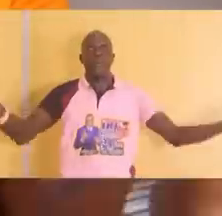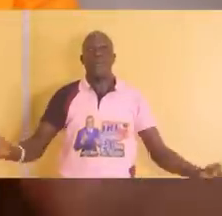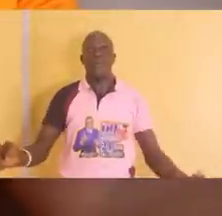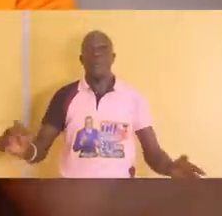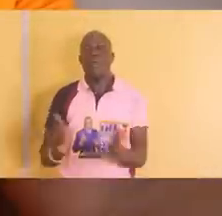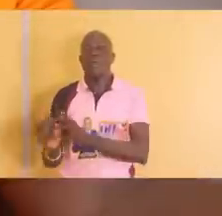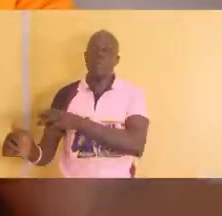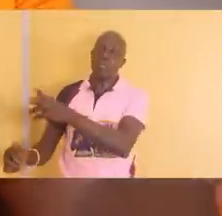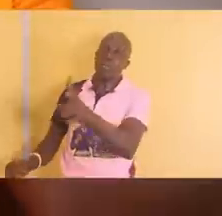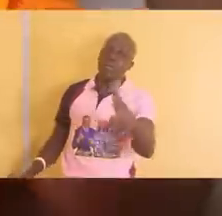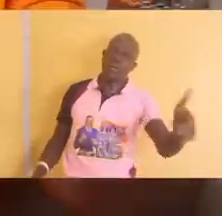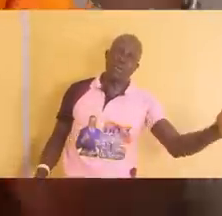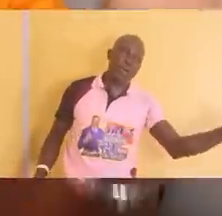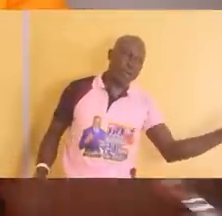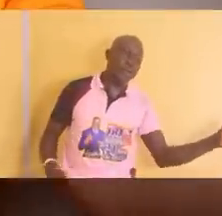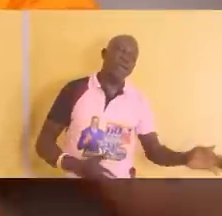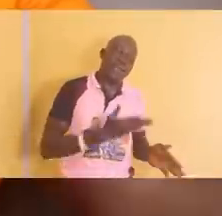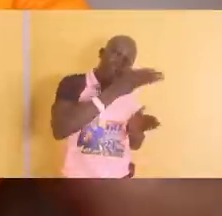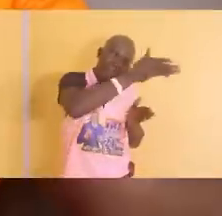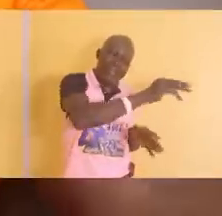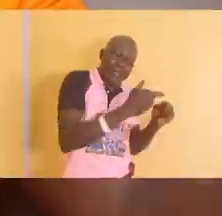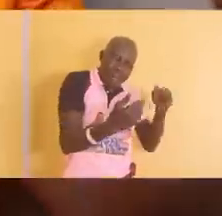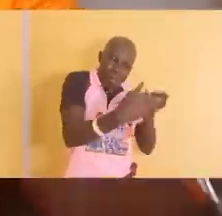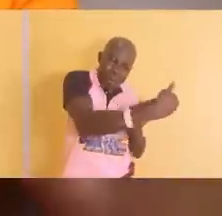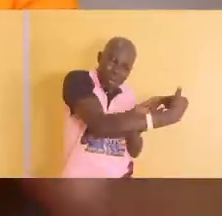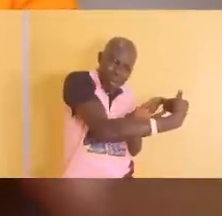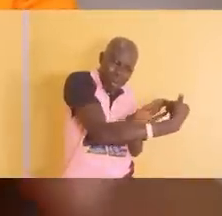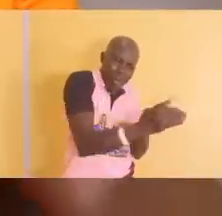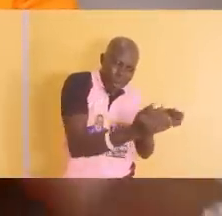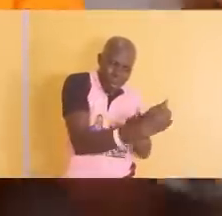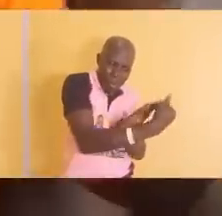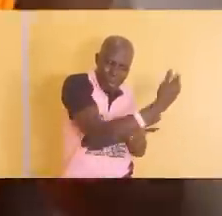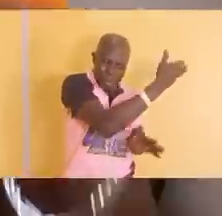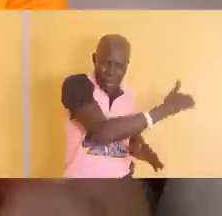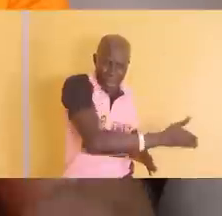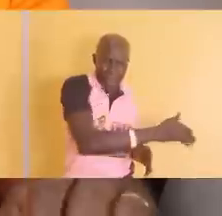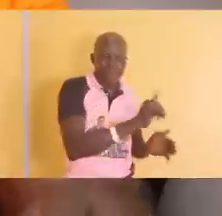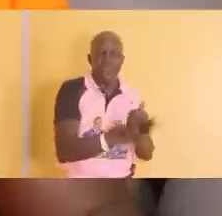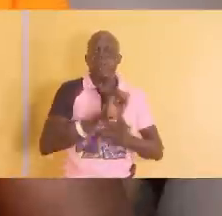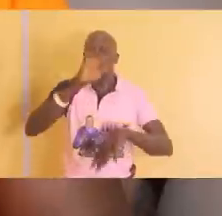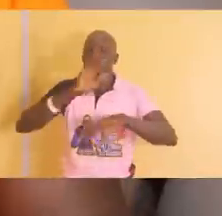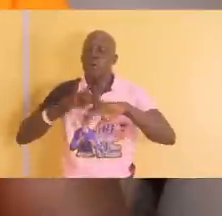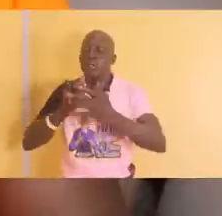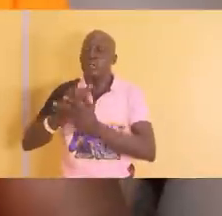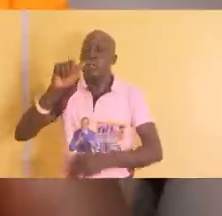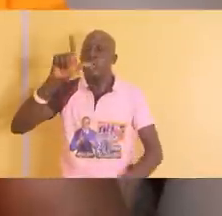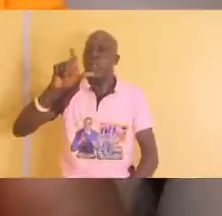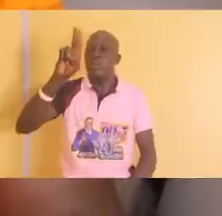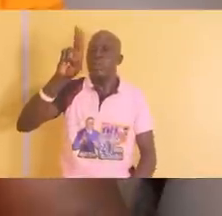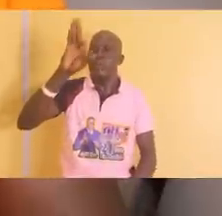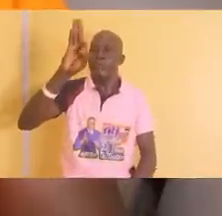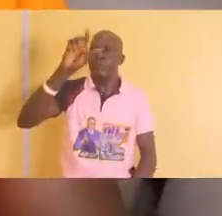Yasi left. Go to the upper Alafia. Ibe gangan turning. That is anywhere the turning is. Yasi be. Turn there. That's why we call Lufuapé.